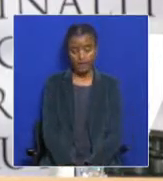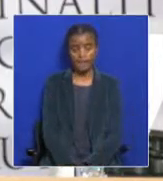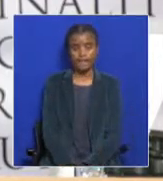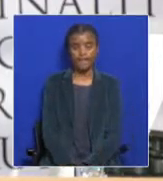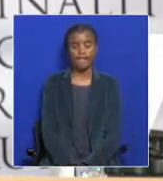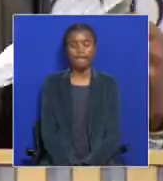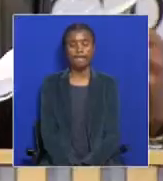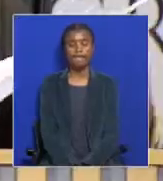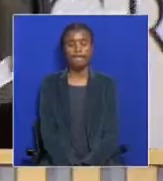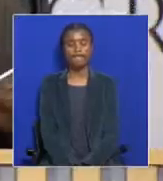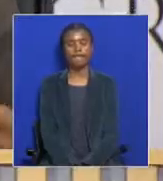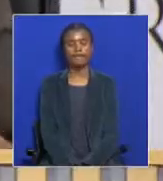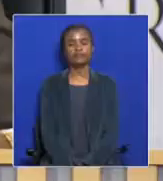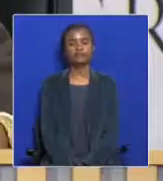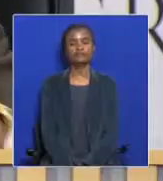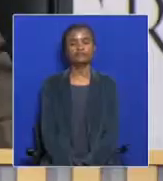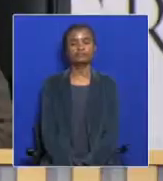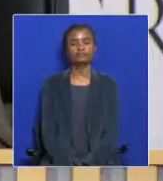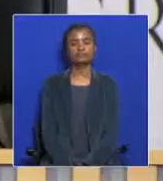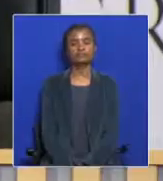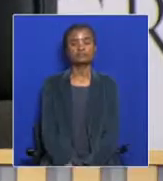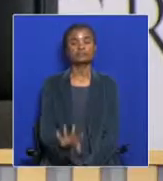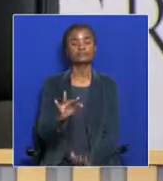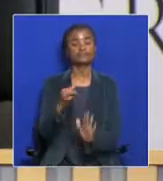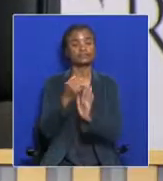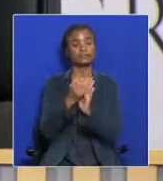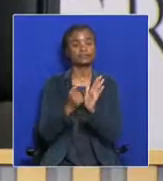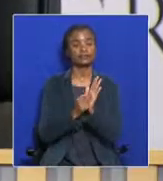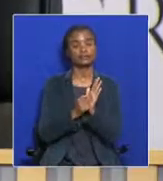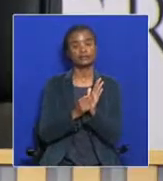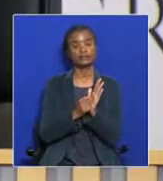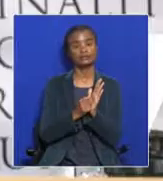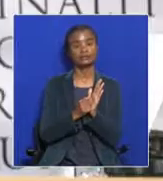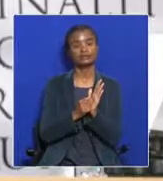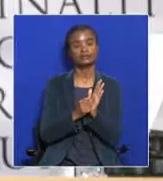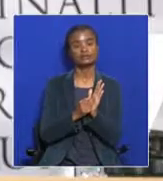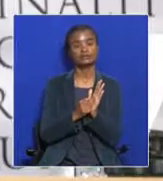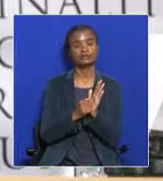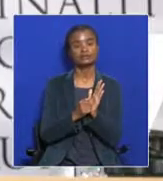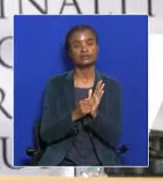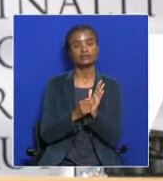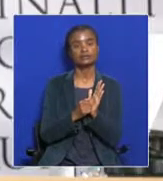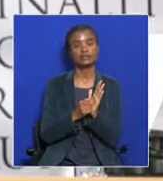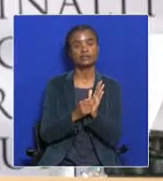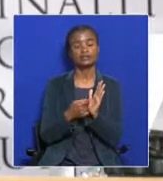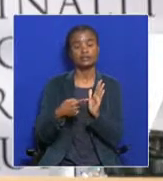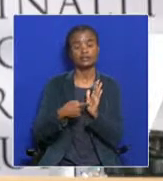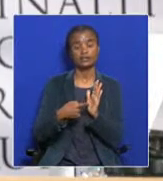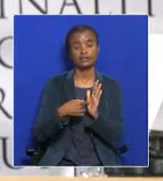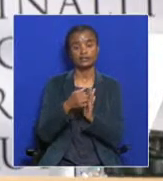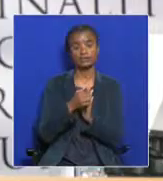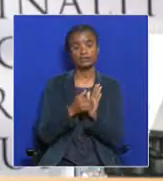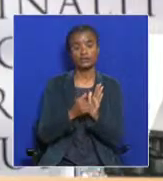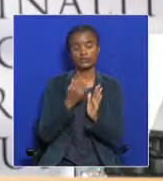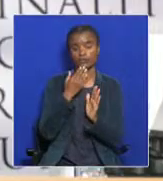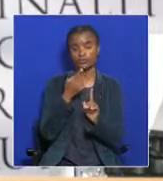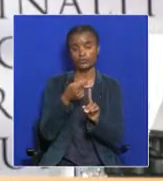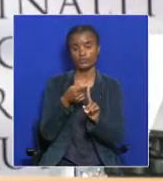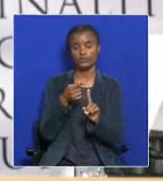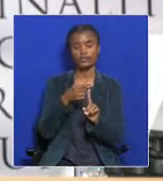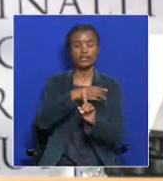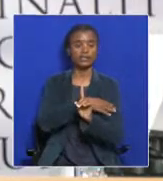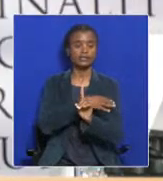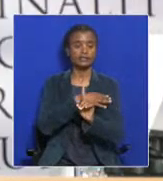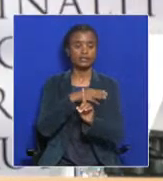That is the statement, I might as well say, of Captain Stefan Albert Mulman.